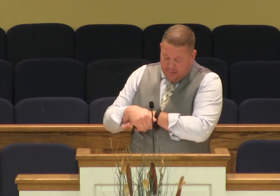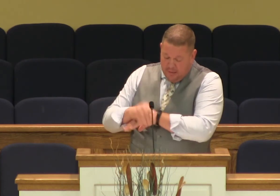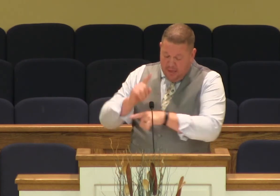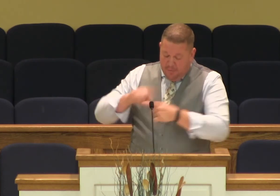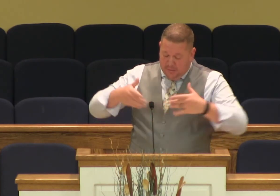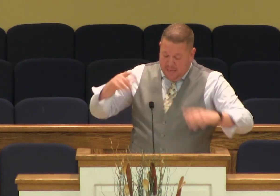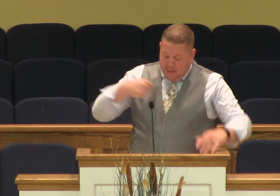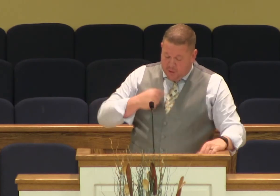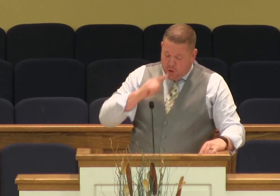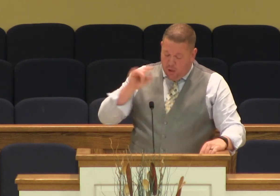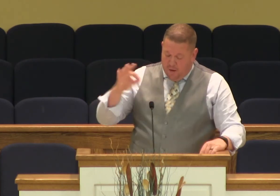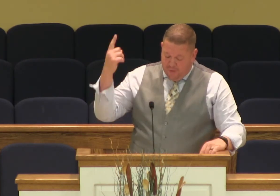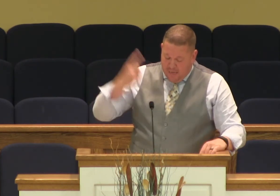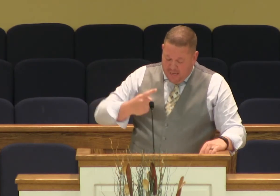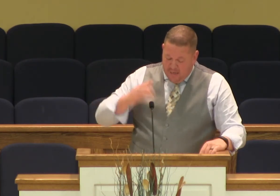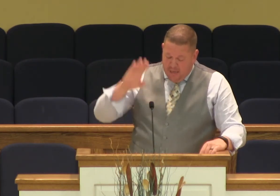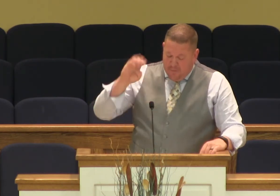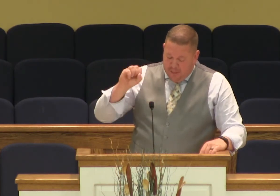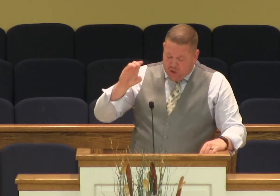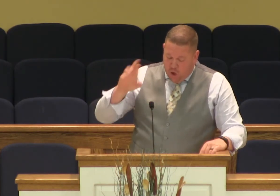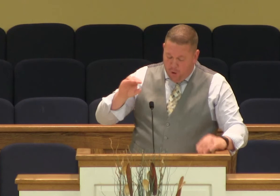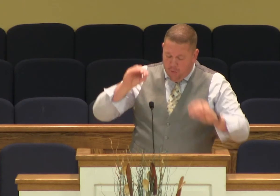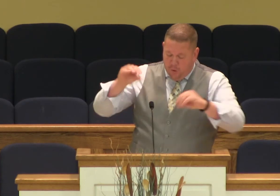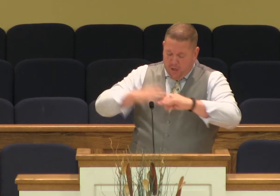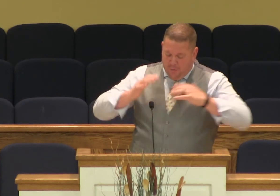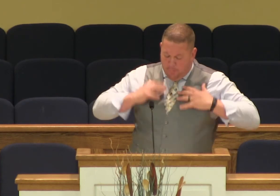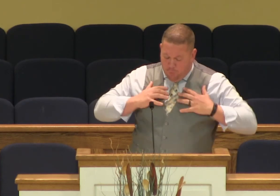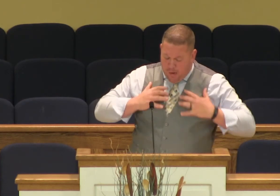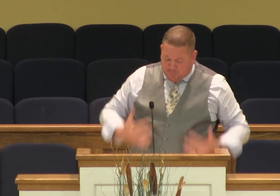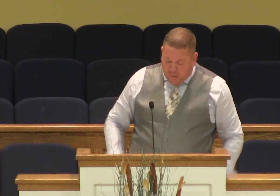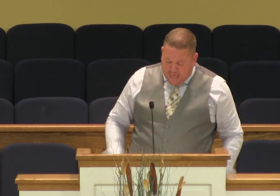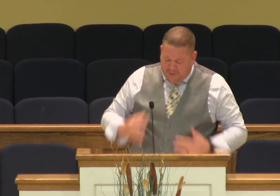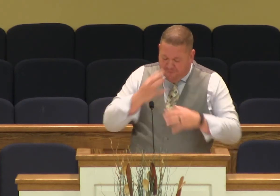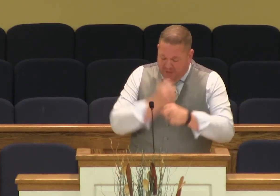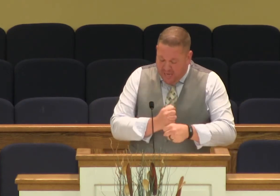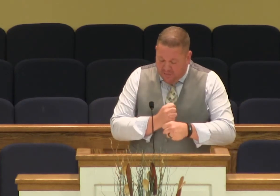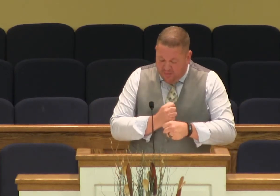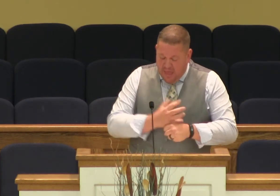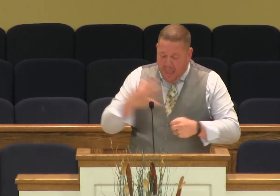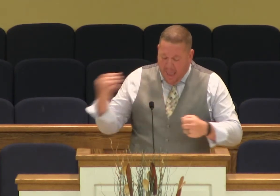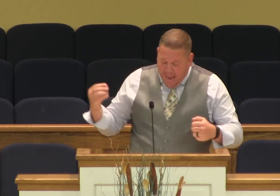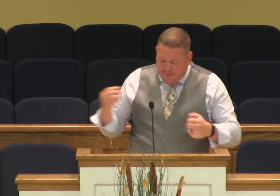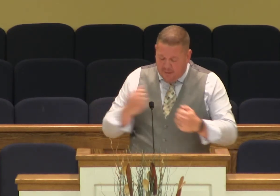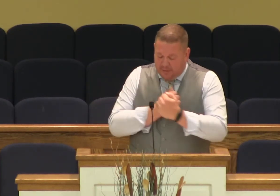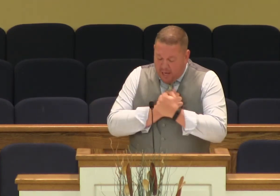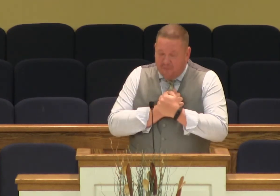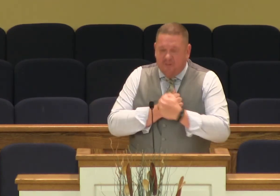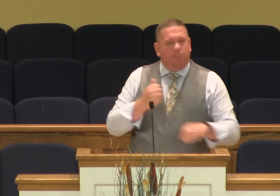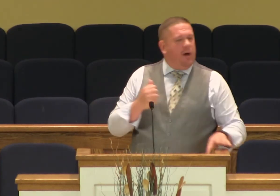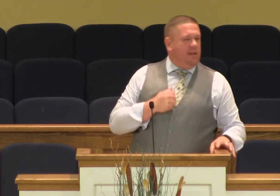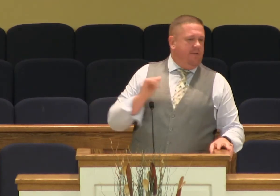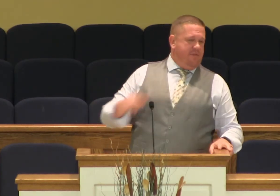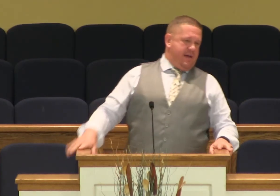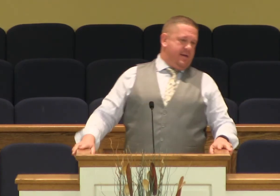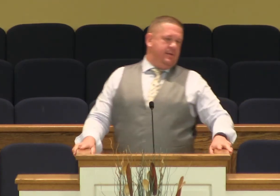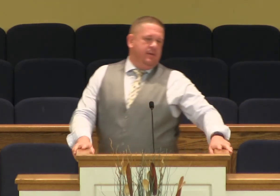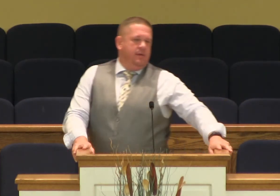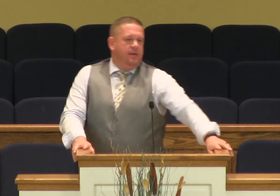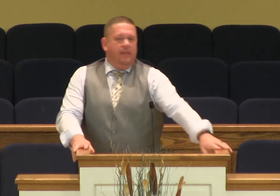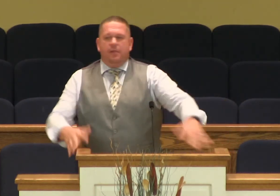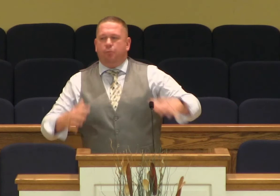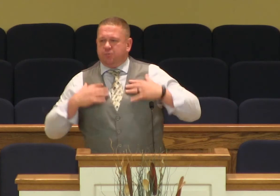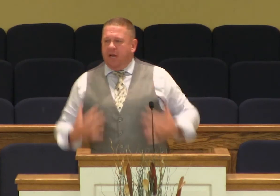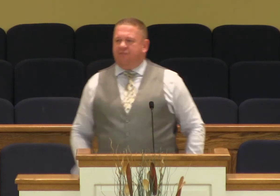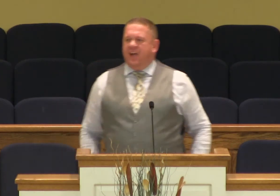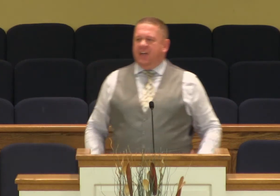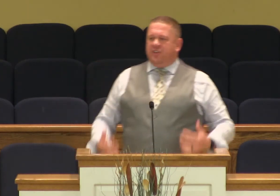night. But let us who are of the day be sober, putting on the breastplate of faith and love. Boy, I love that.